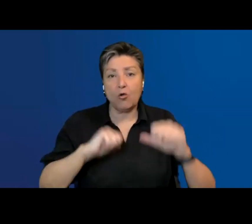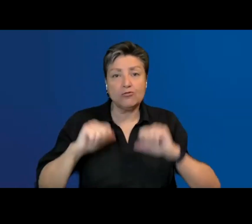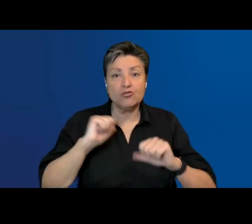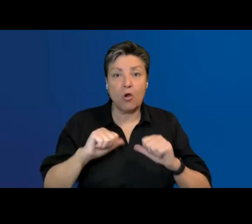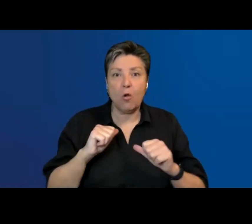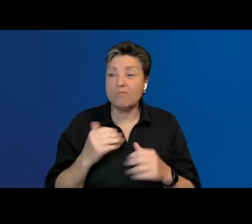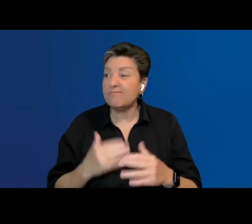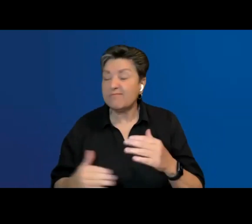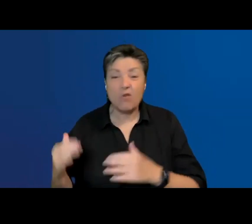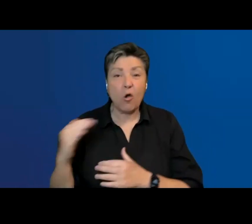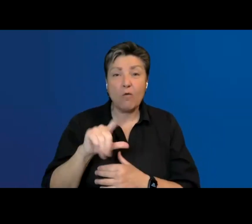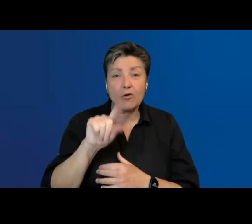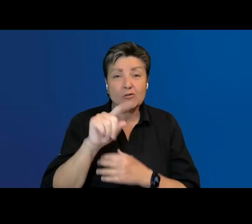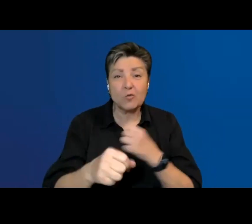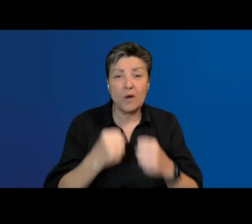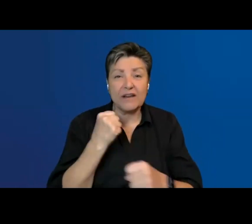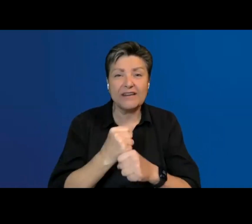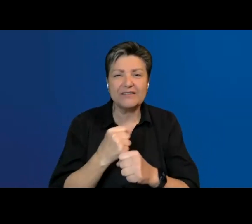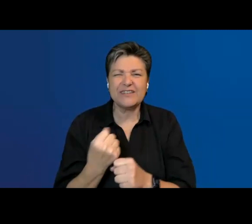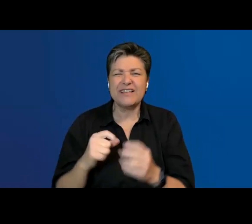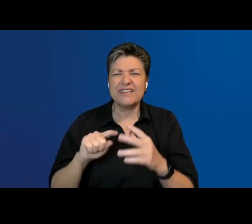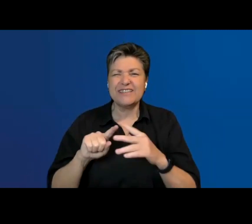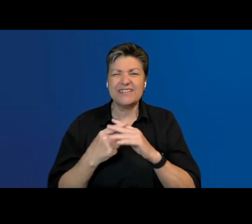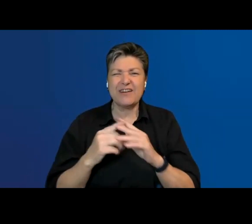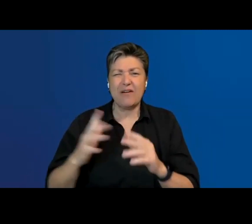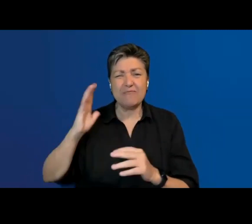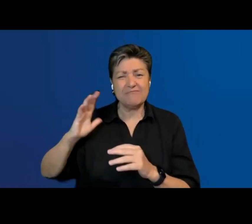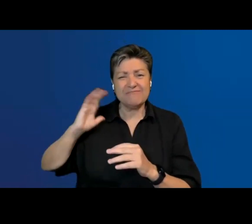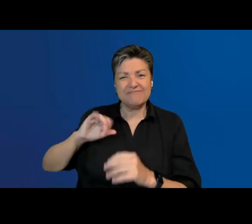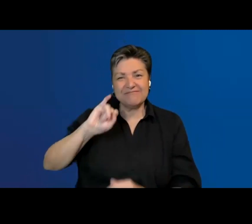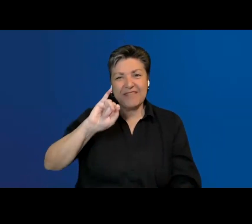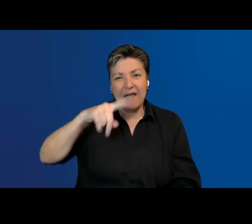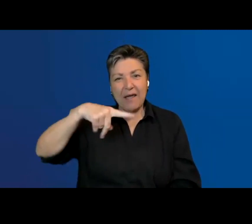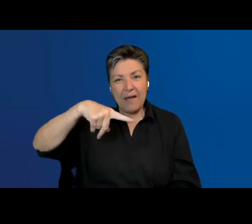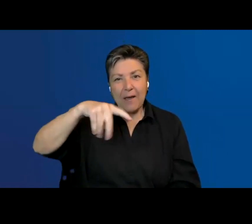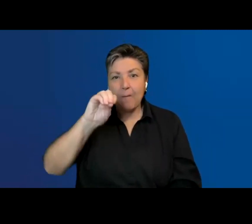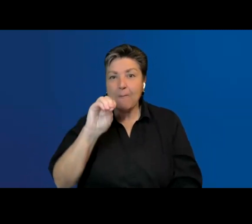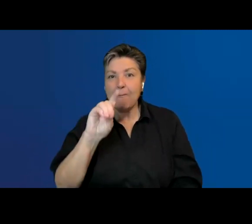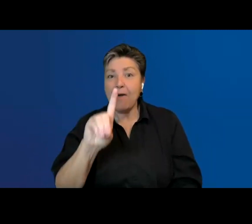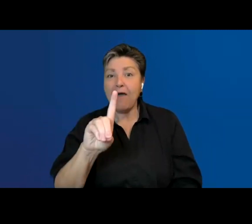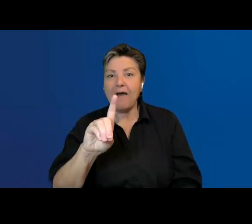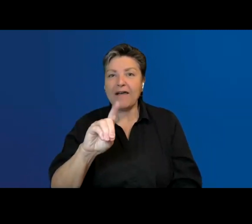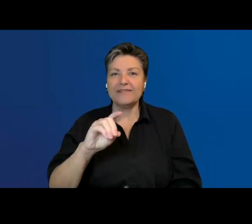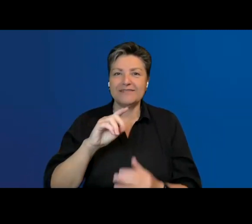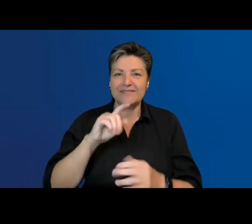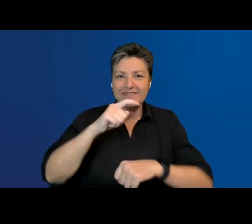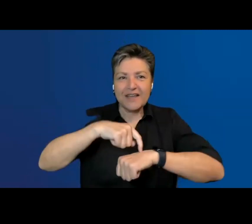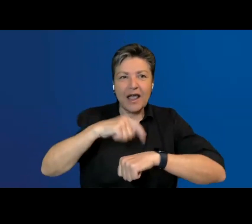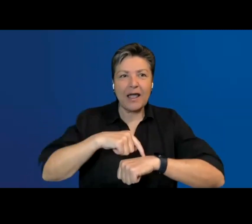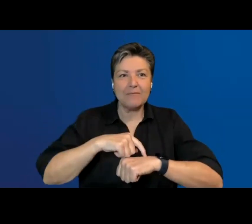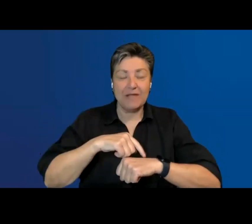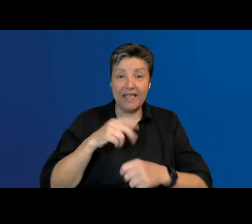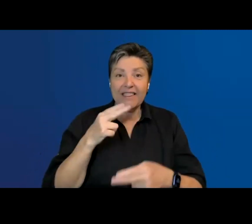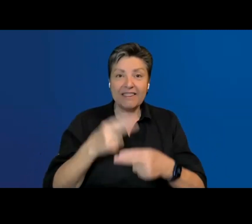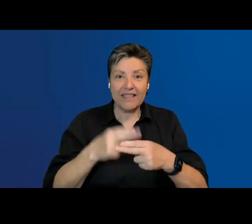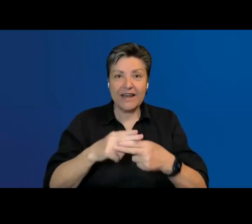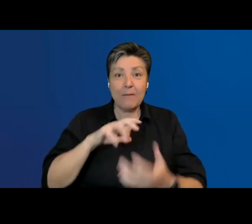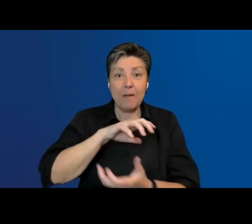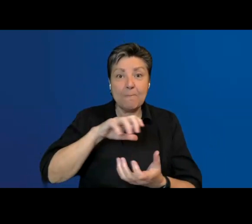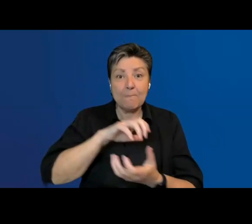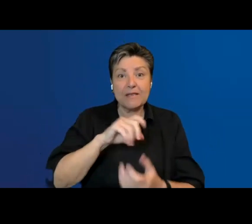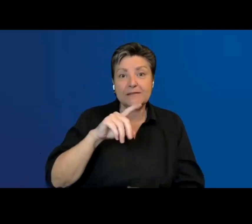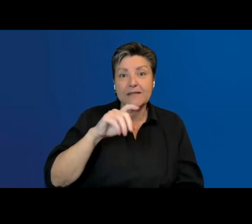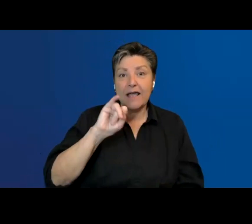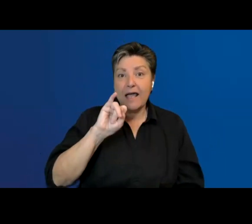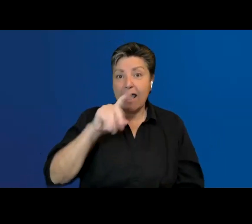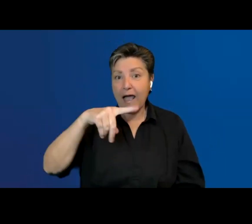years, starting back in the iPod era, which is where the name podcasting came from, a mashup of iPod and